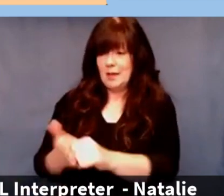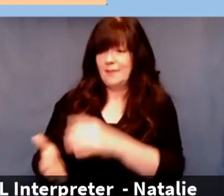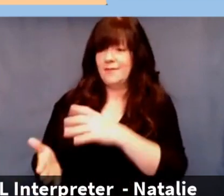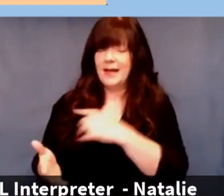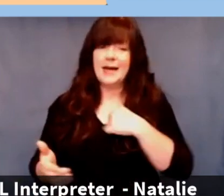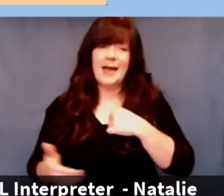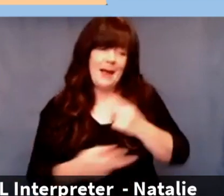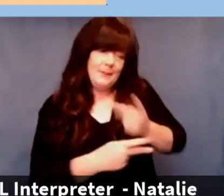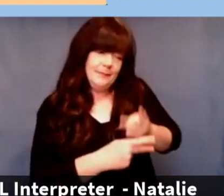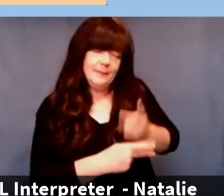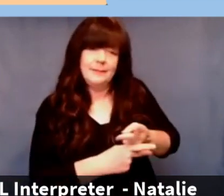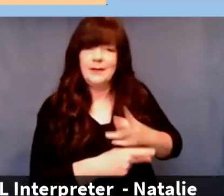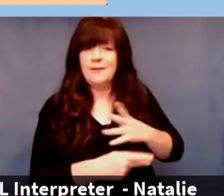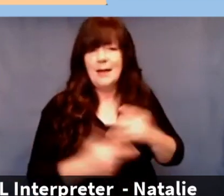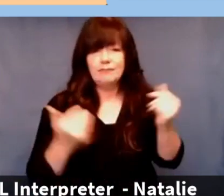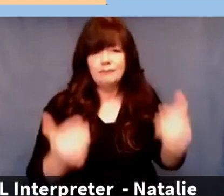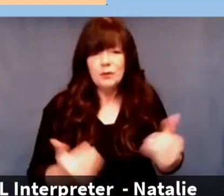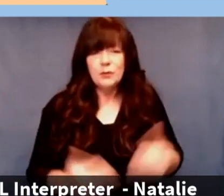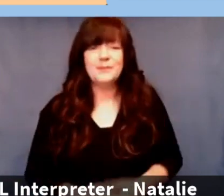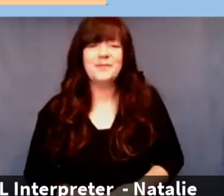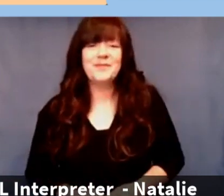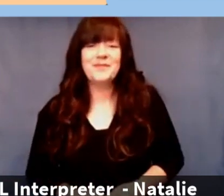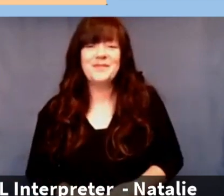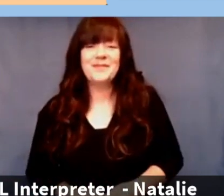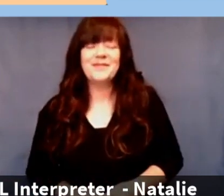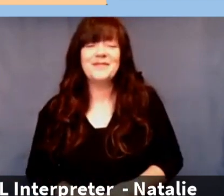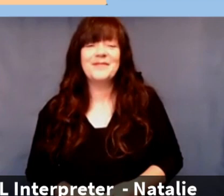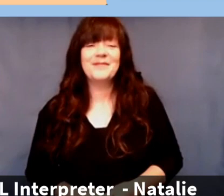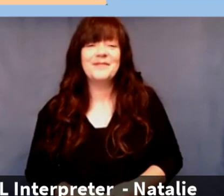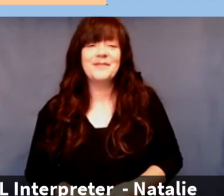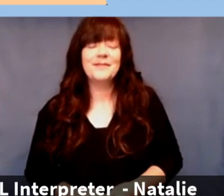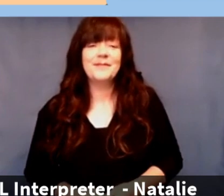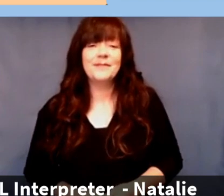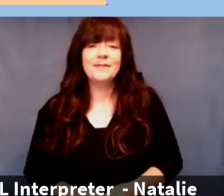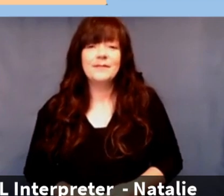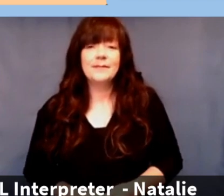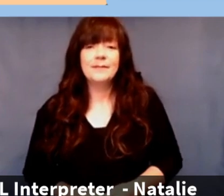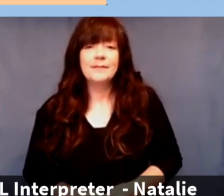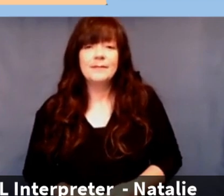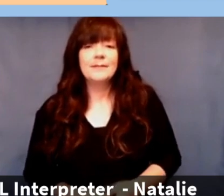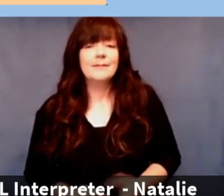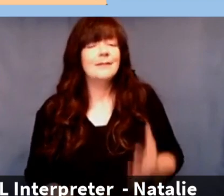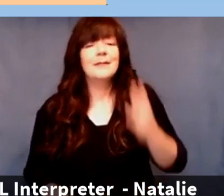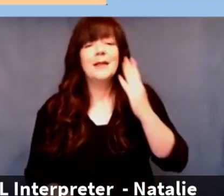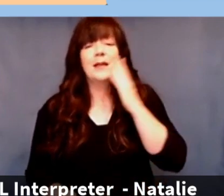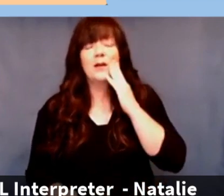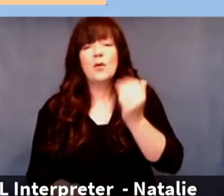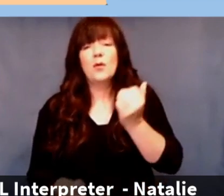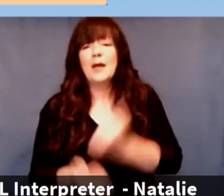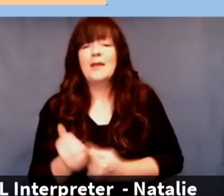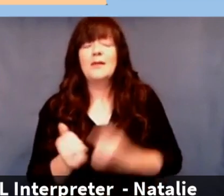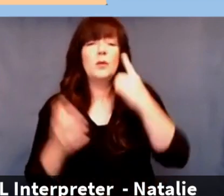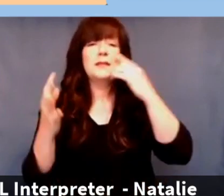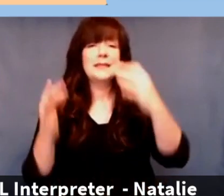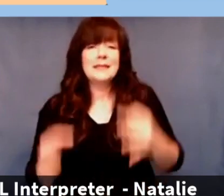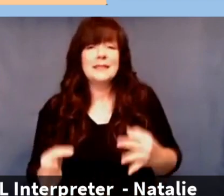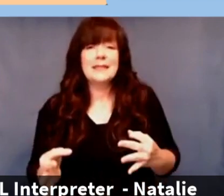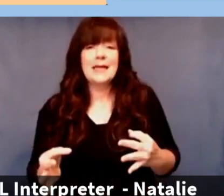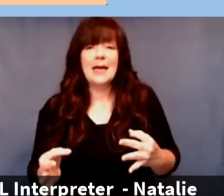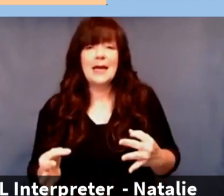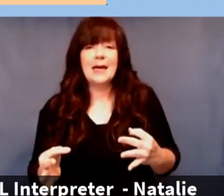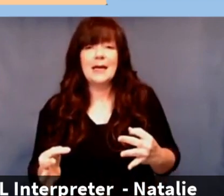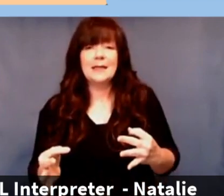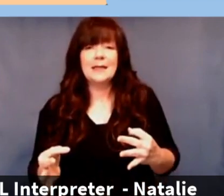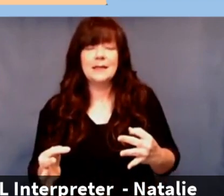got to do. Let's go do it. And I was going to ask, I know everybody has decided to like pick up